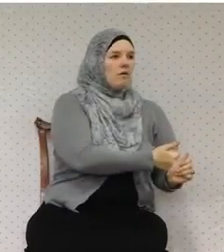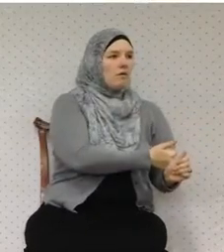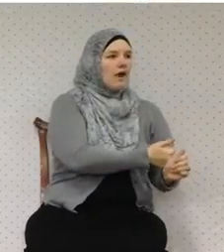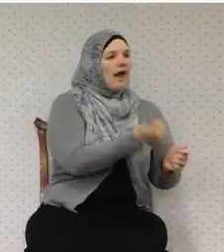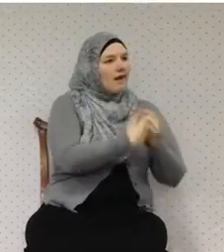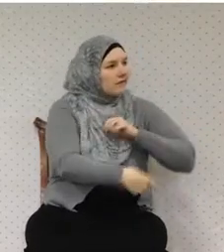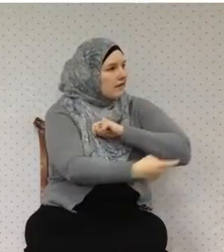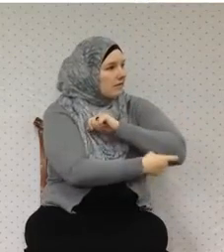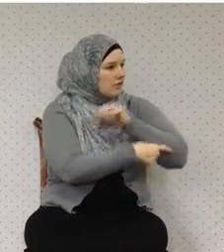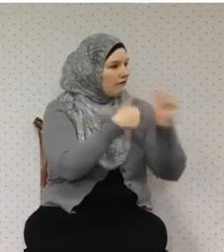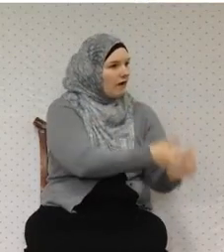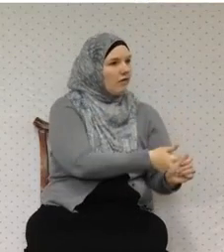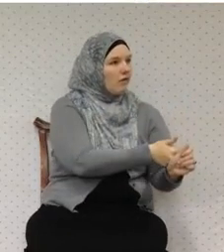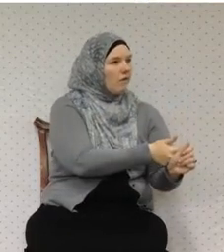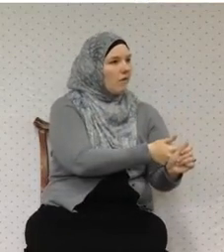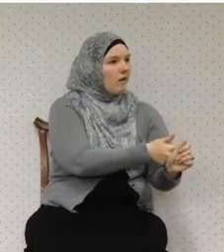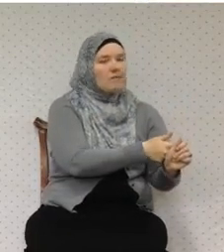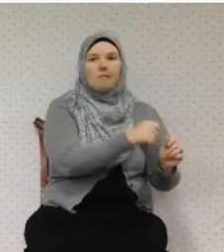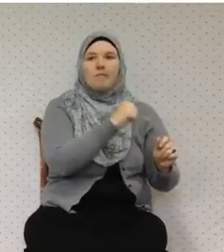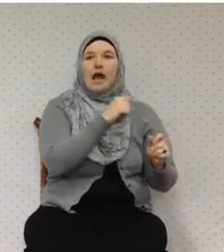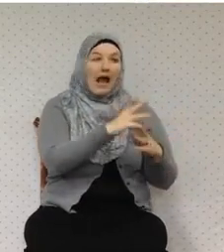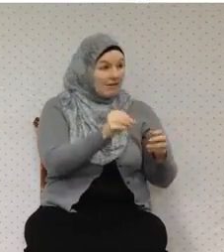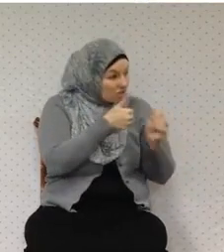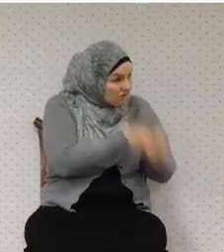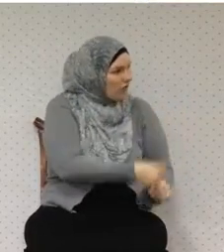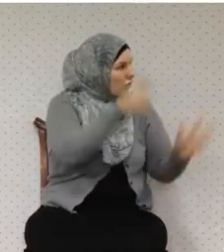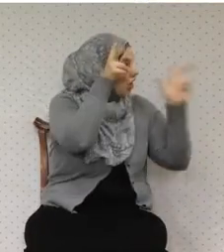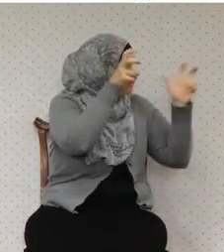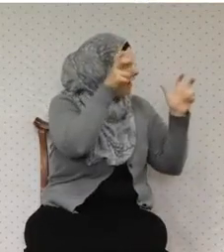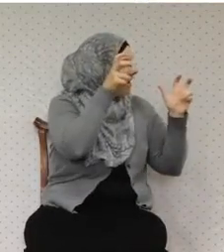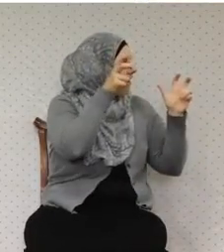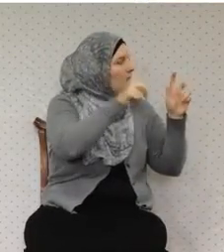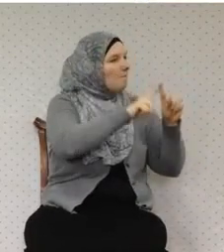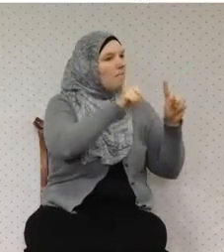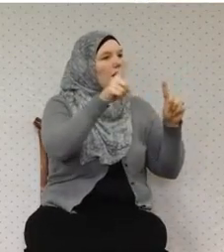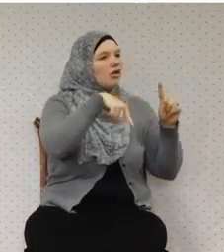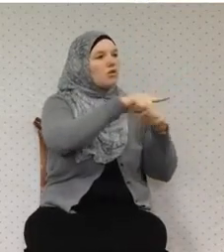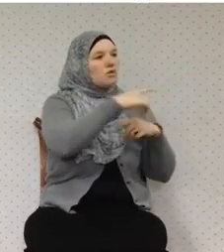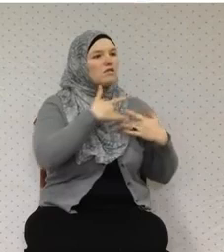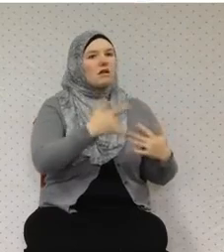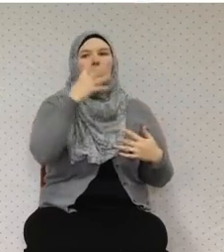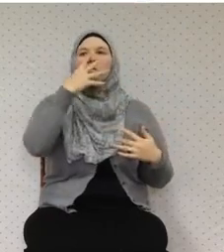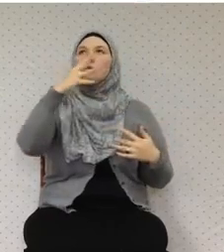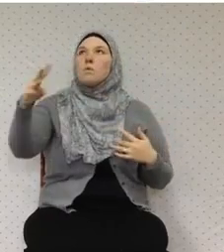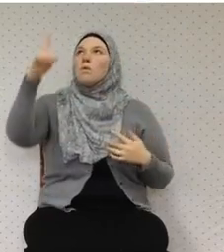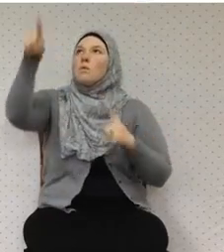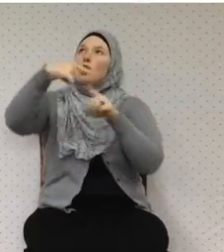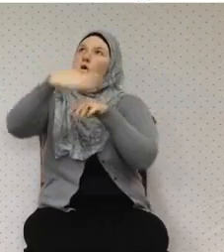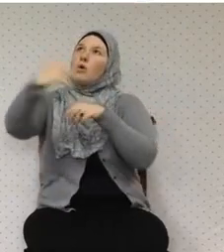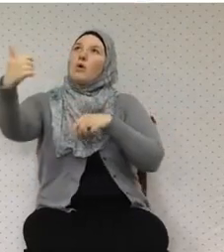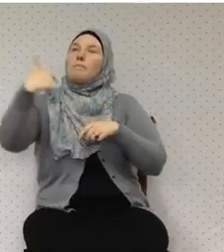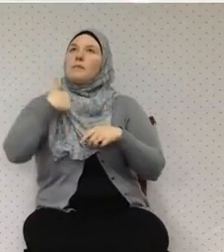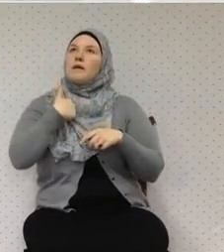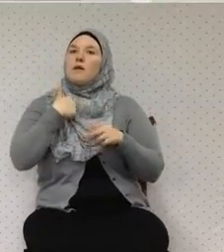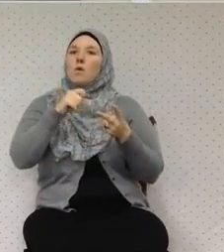desire and everyone, including, unfortunately, the shaitan, and ignore Allah when He